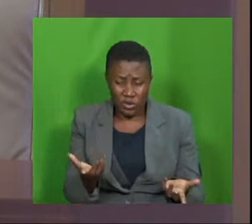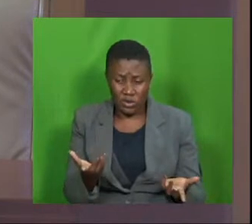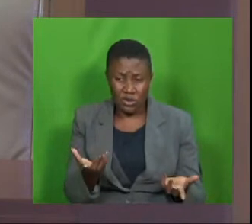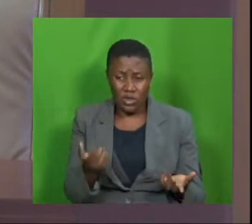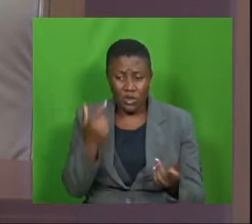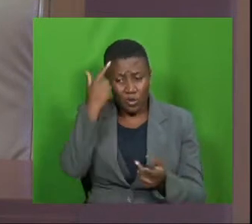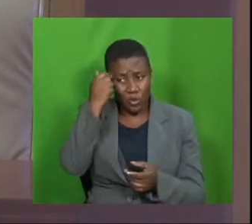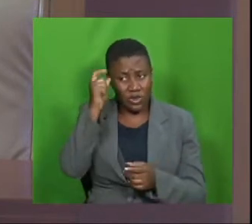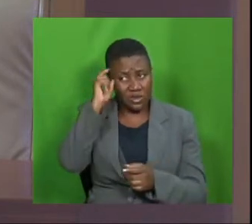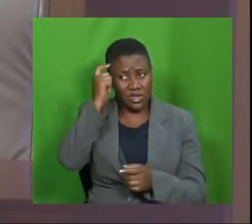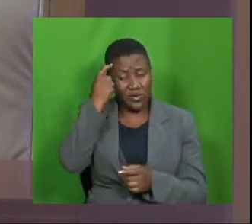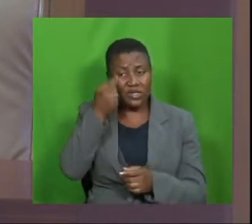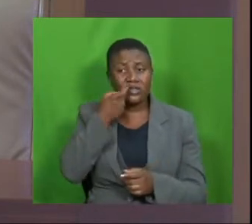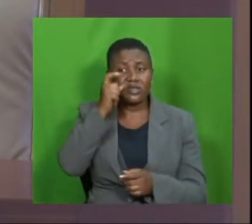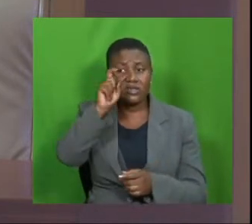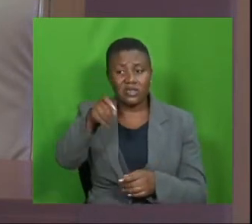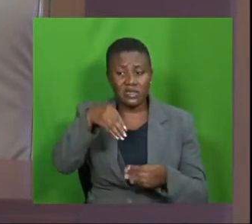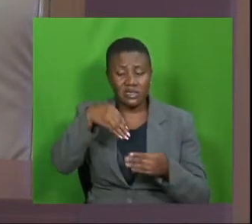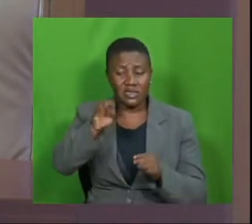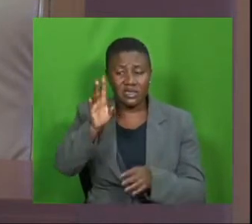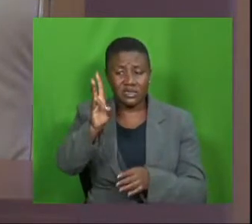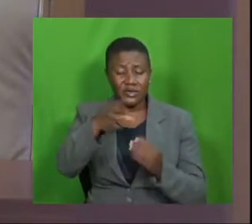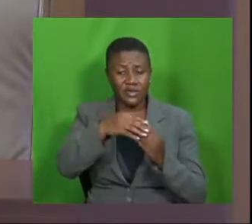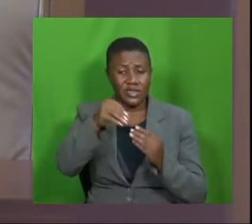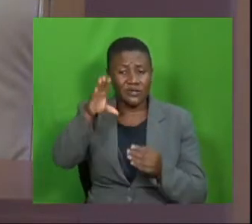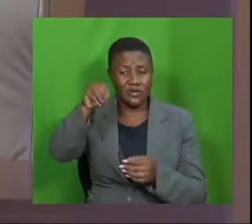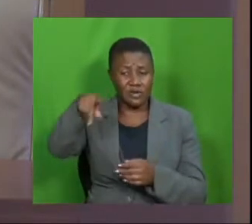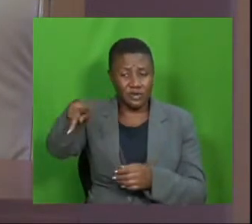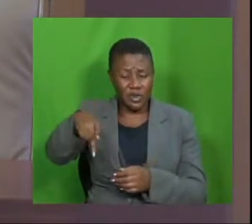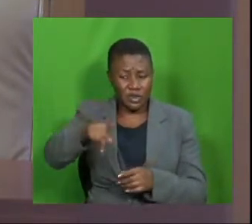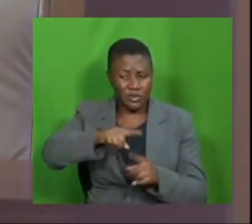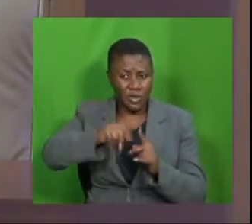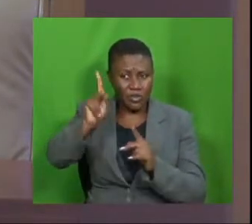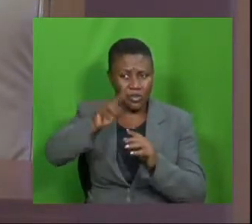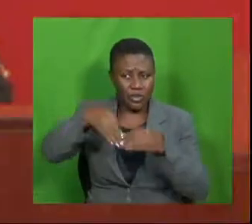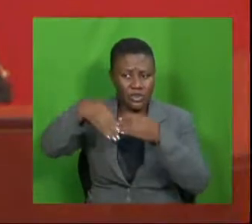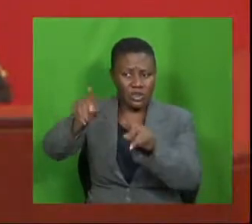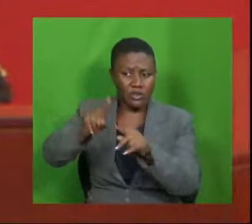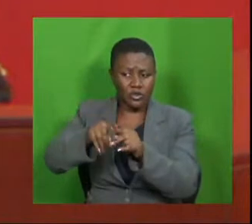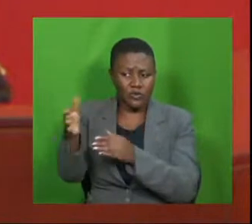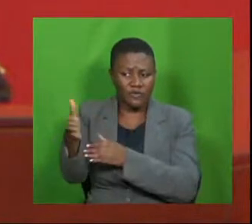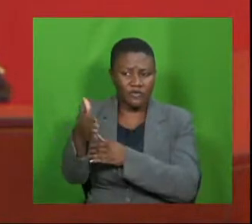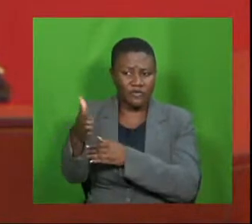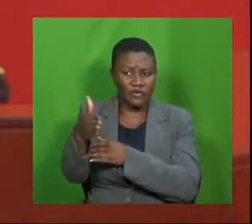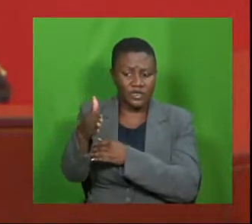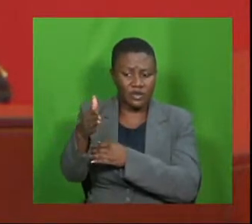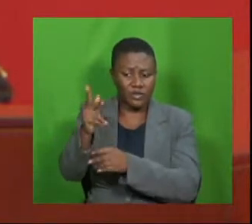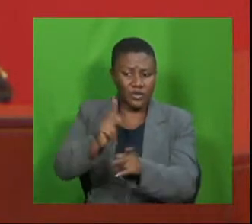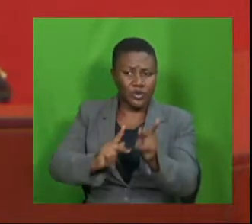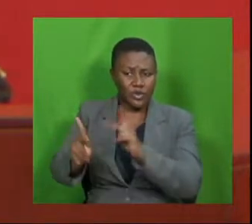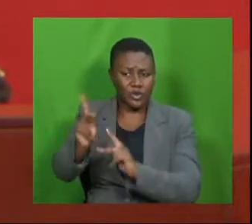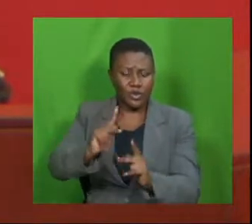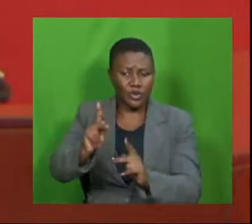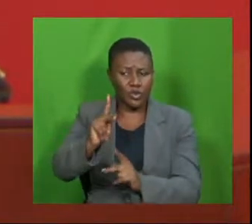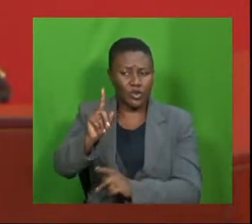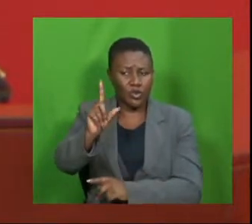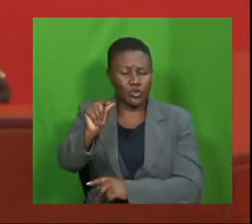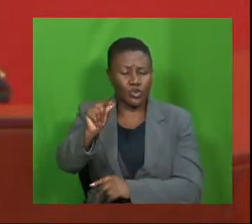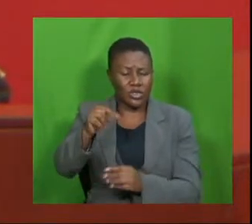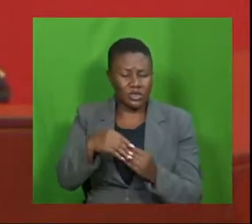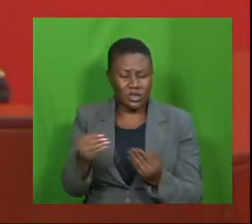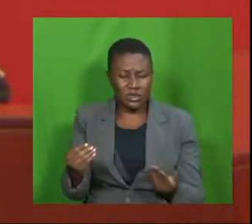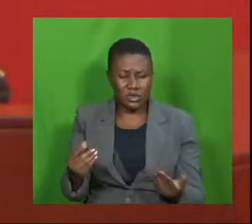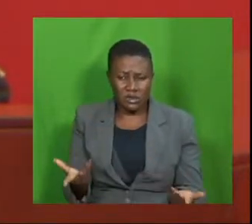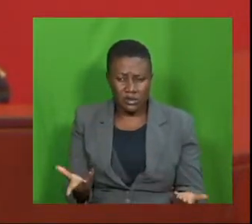kalabule is eliminated from the premix business? Thank you. Yes, Honorable Minister.